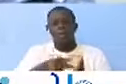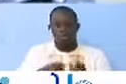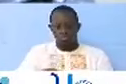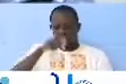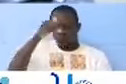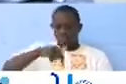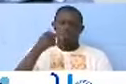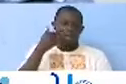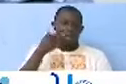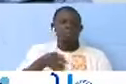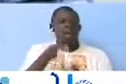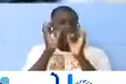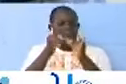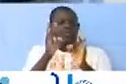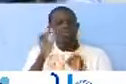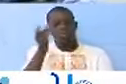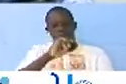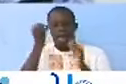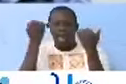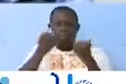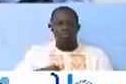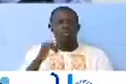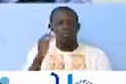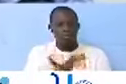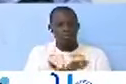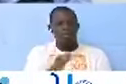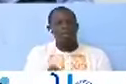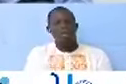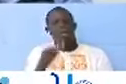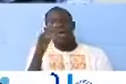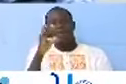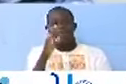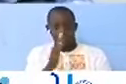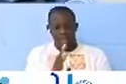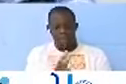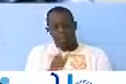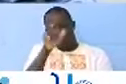Today is the day to narrate it. If at all he was here,